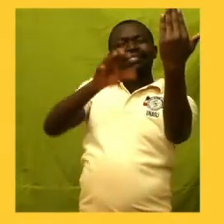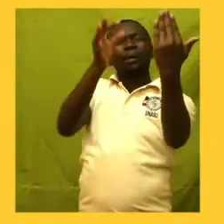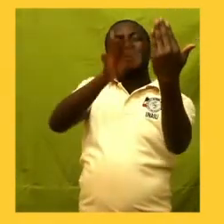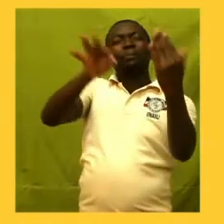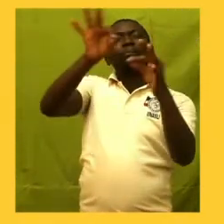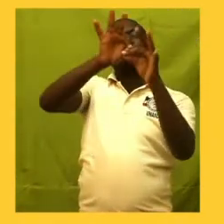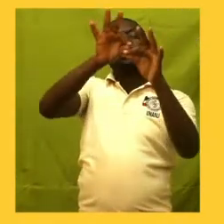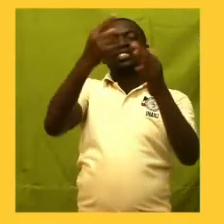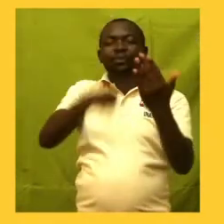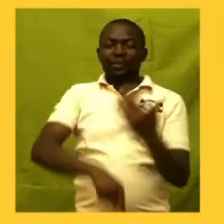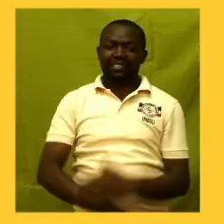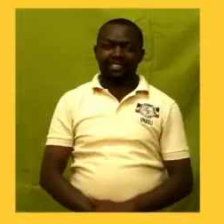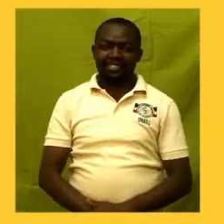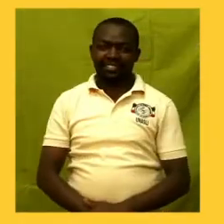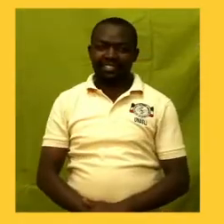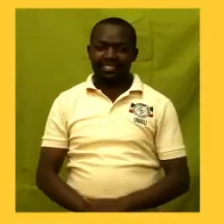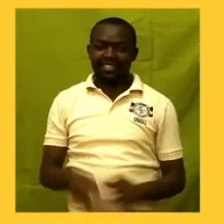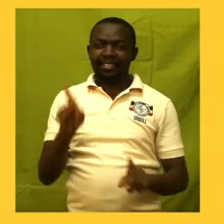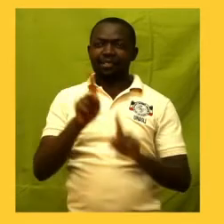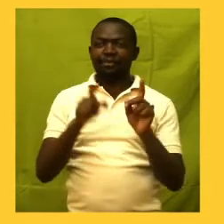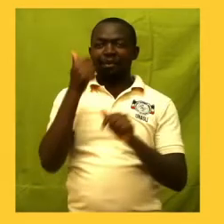Africa. All right.